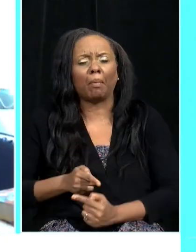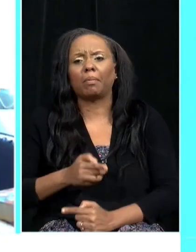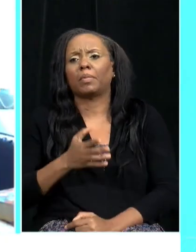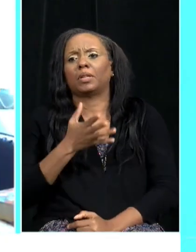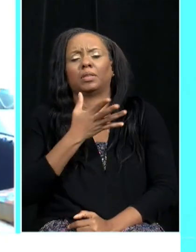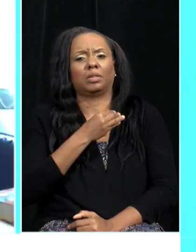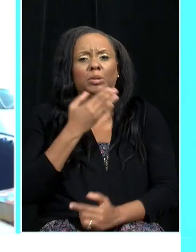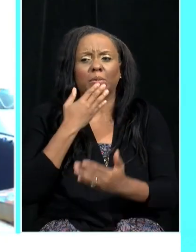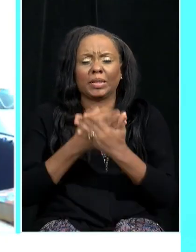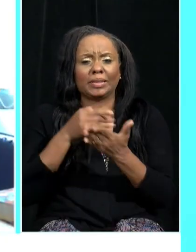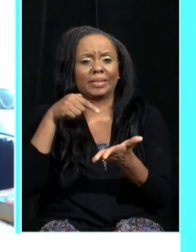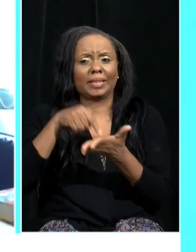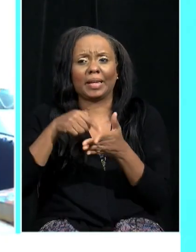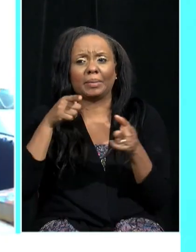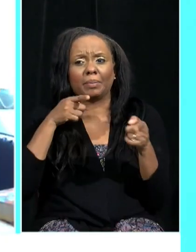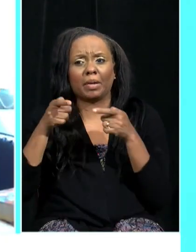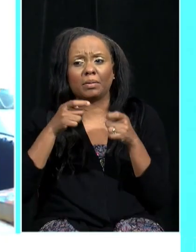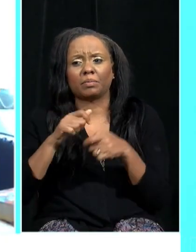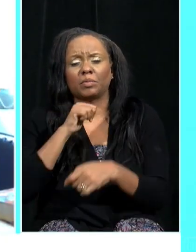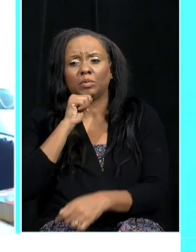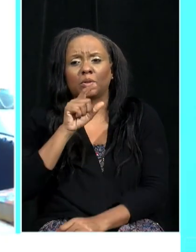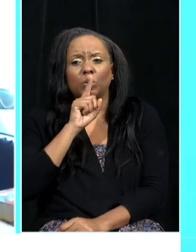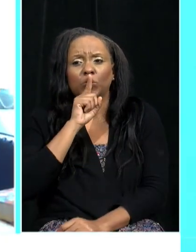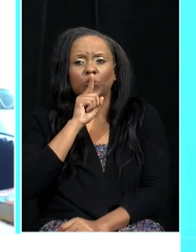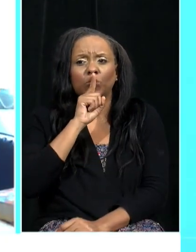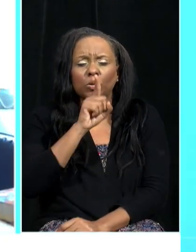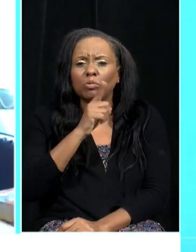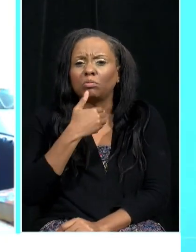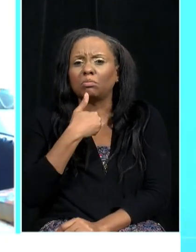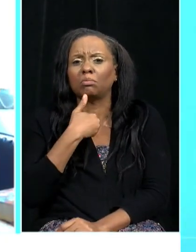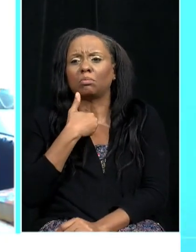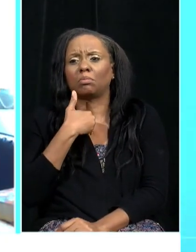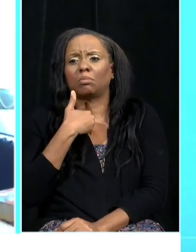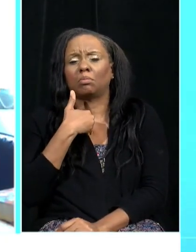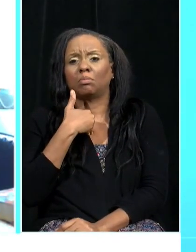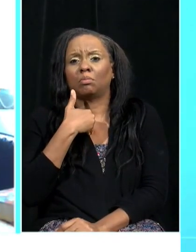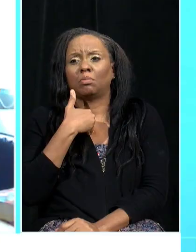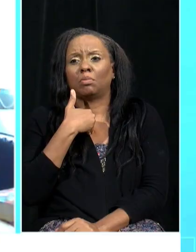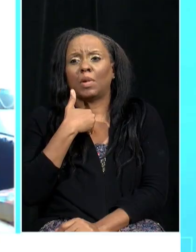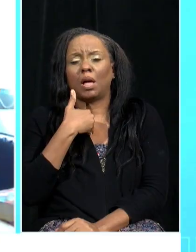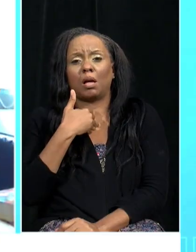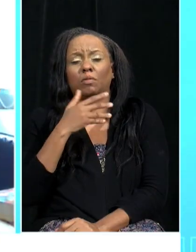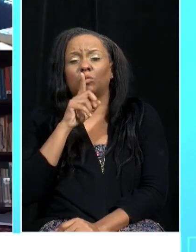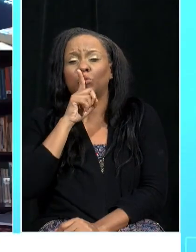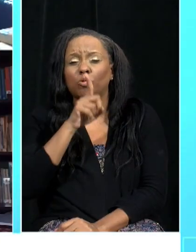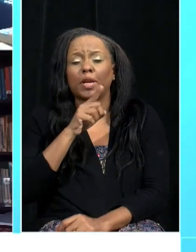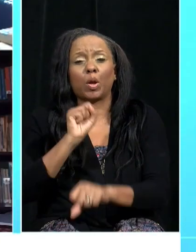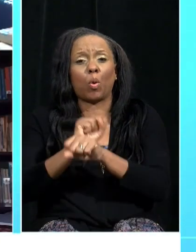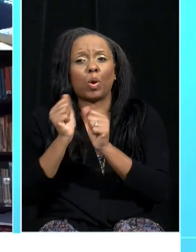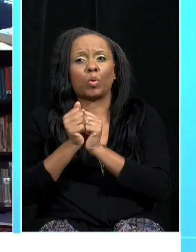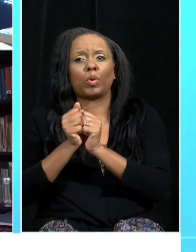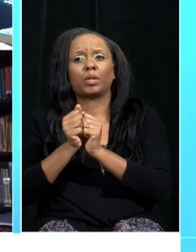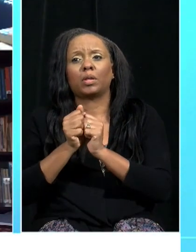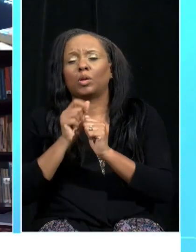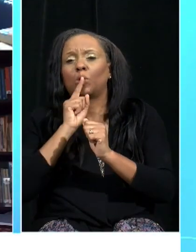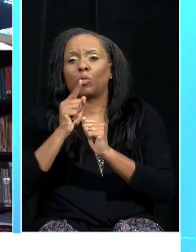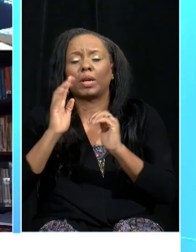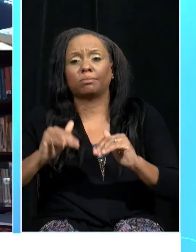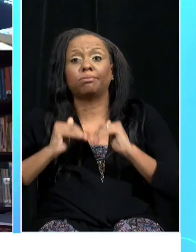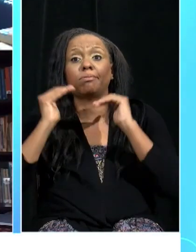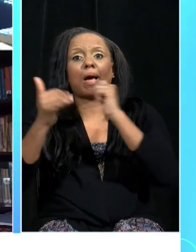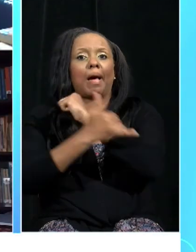management that do not really hold for many advanced countries in the world today. Professor Marshall, thank you so